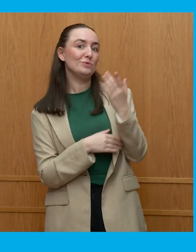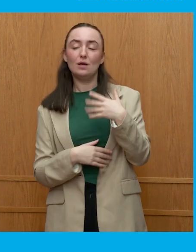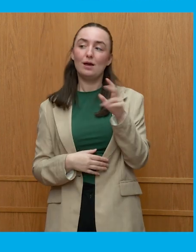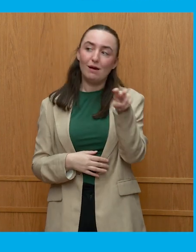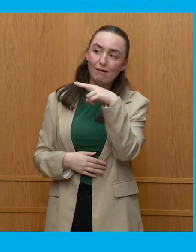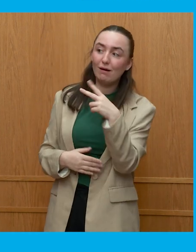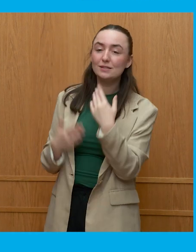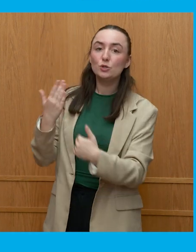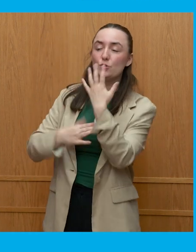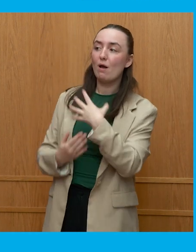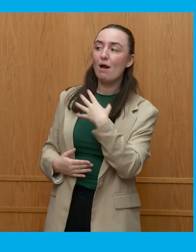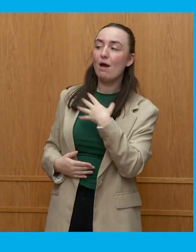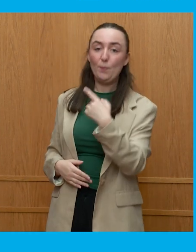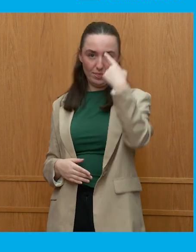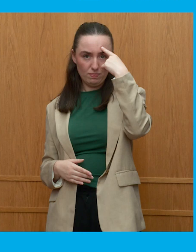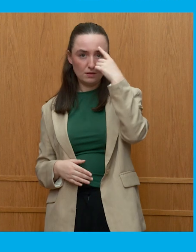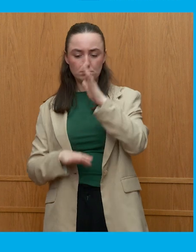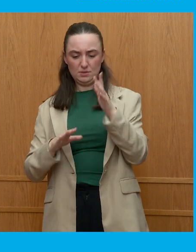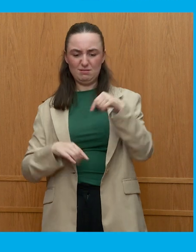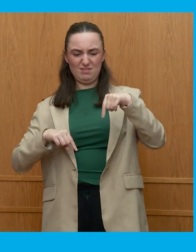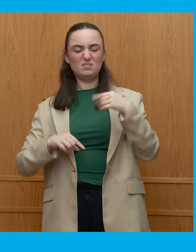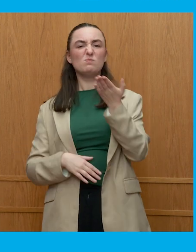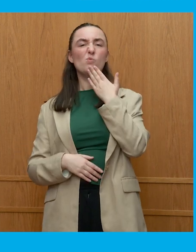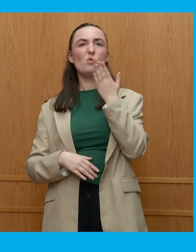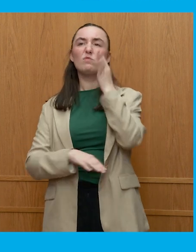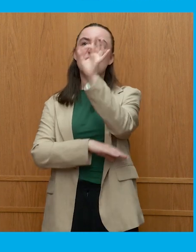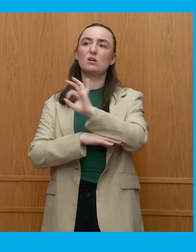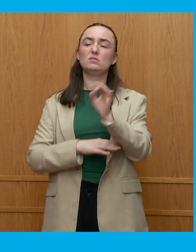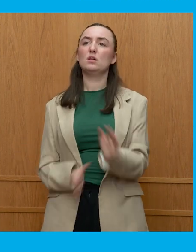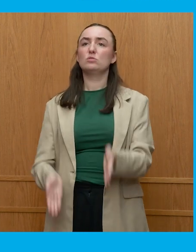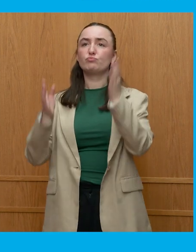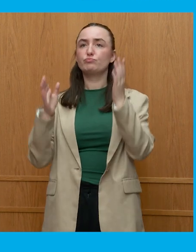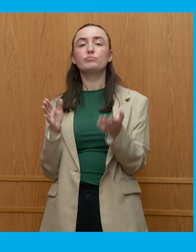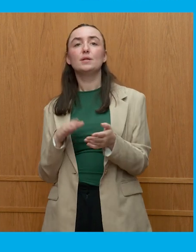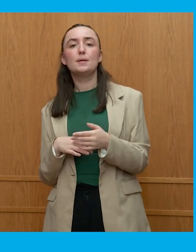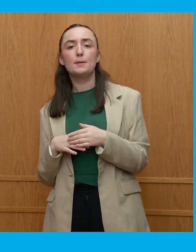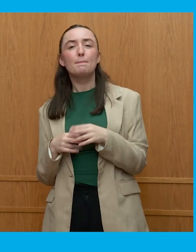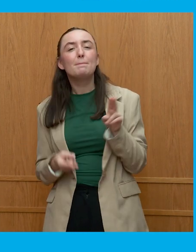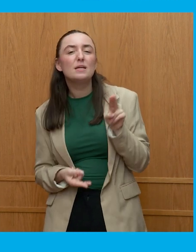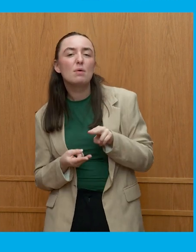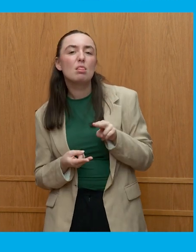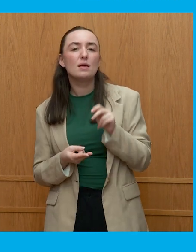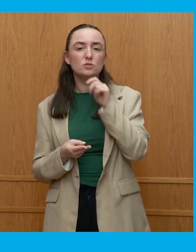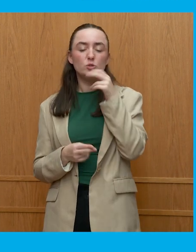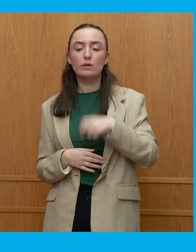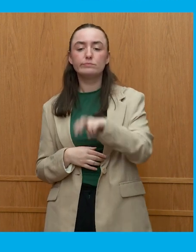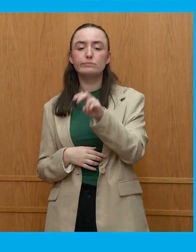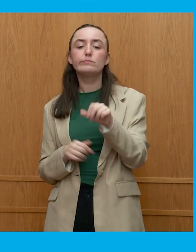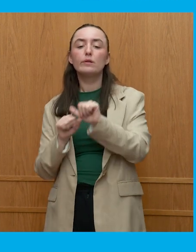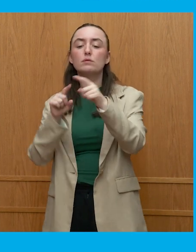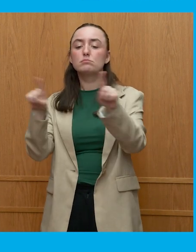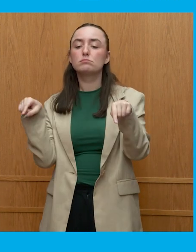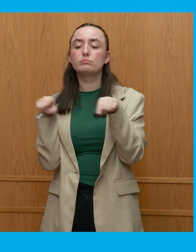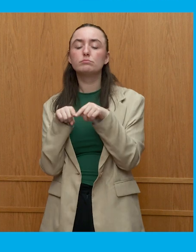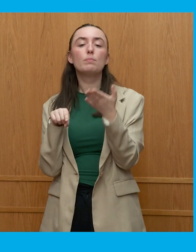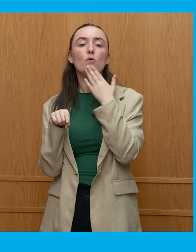like a standard piece of architecture that, say, a London minimalist, that you know you're going to go into the next square box and it's